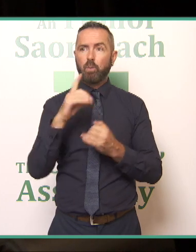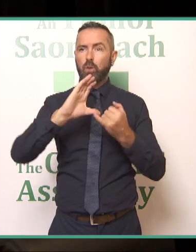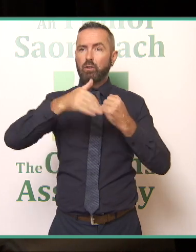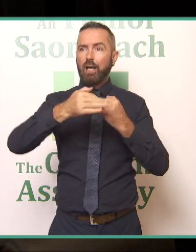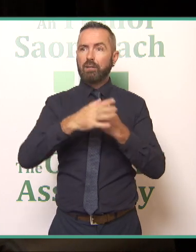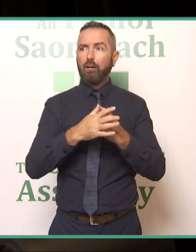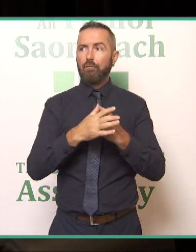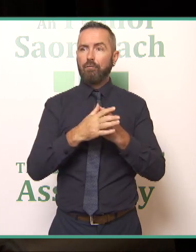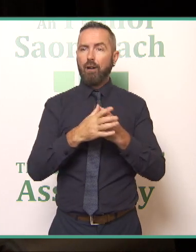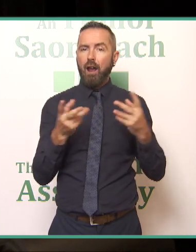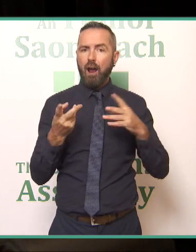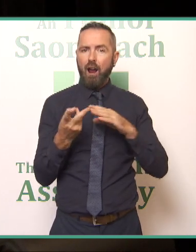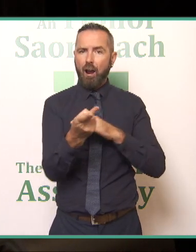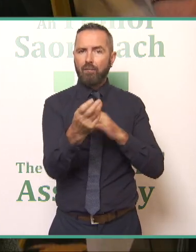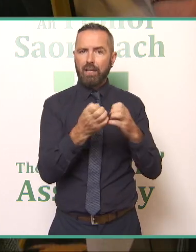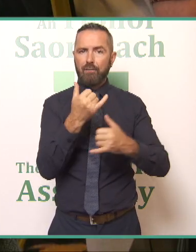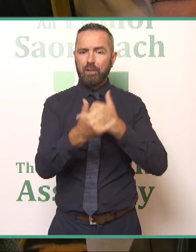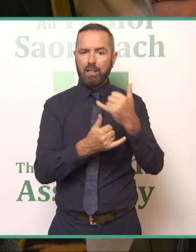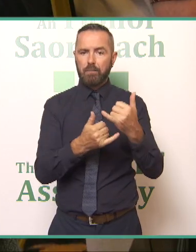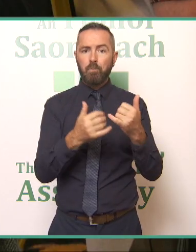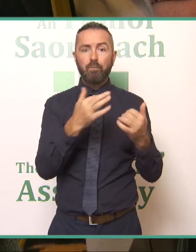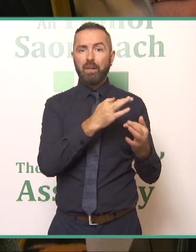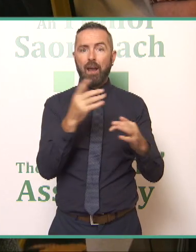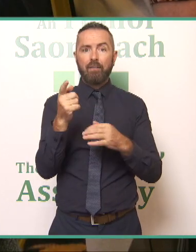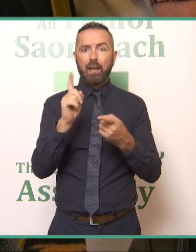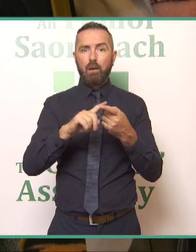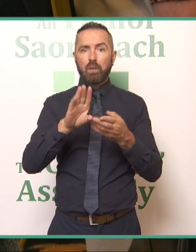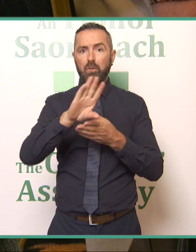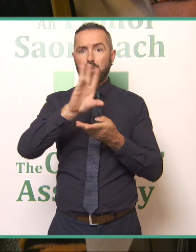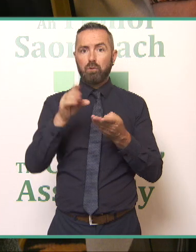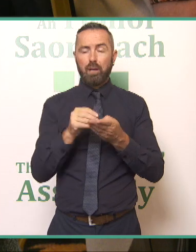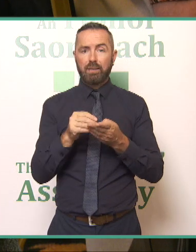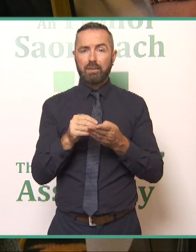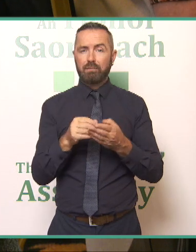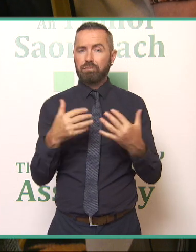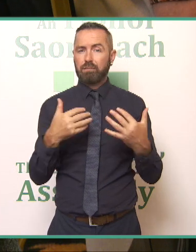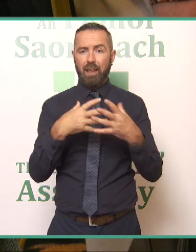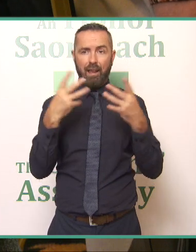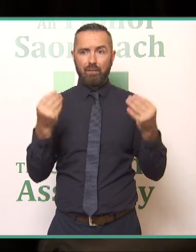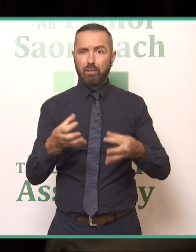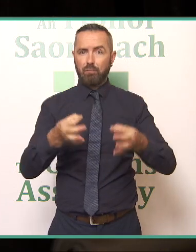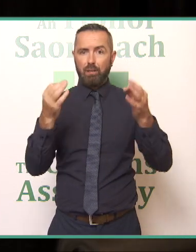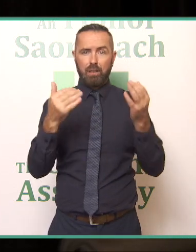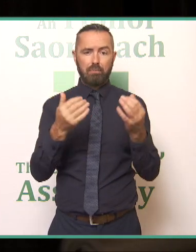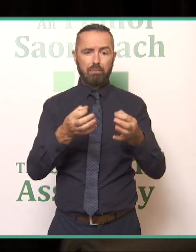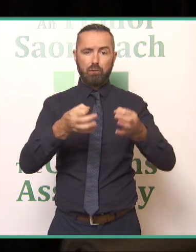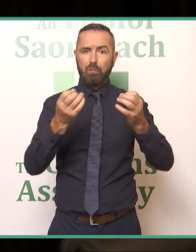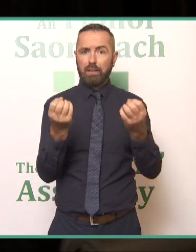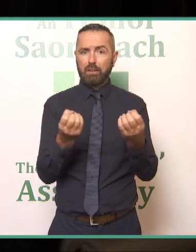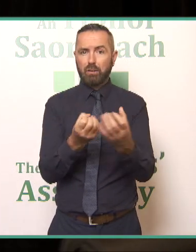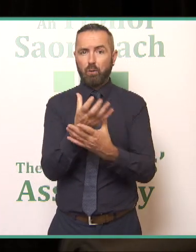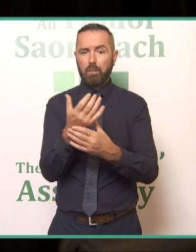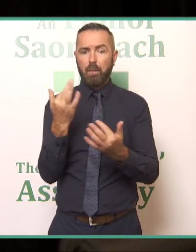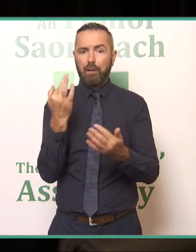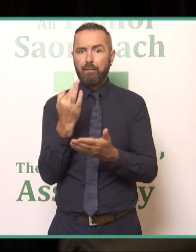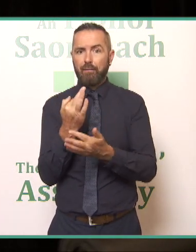every year. And basically, after the spring crops, price of diesel, everything, we did a lot more minimum tillage, planted everything, great, brilliant story. My dad's like, turned